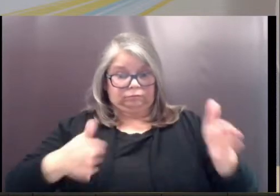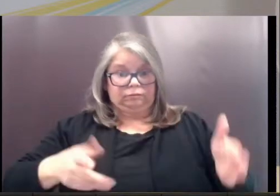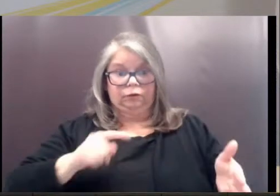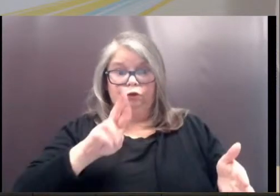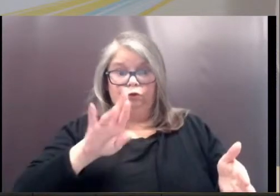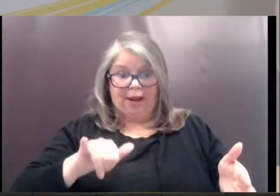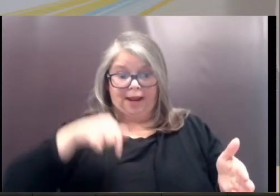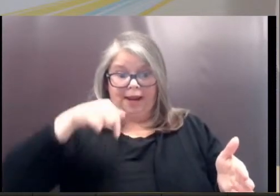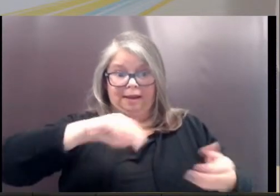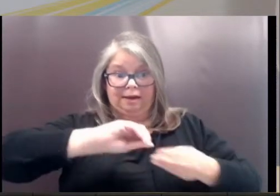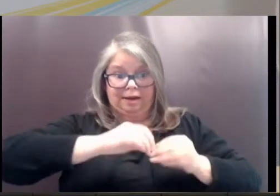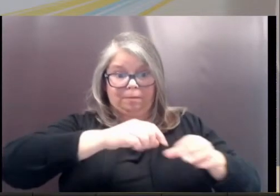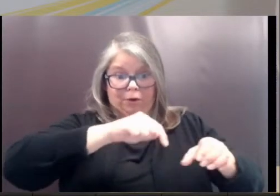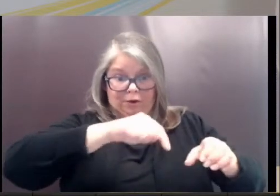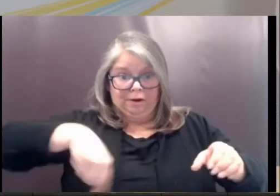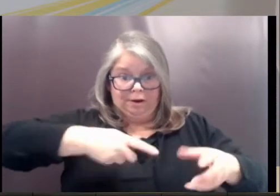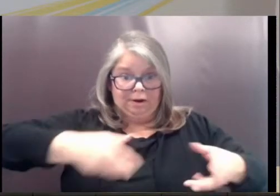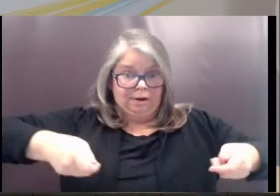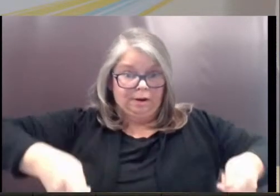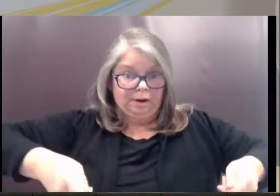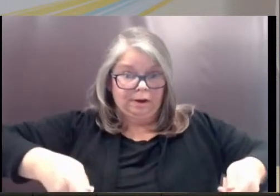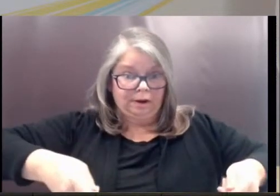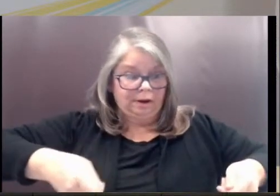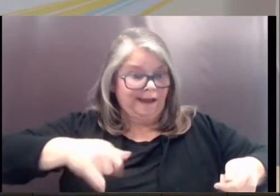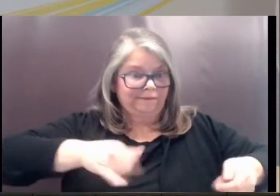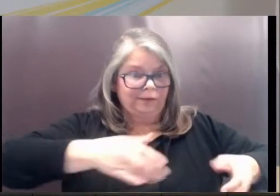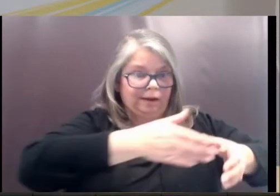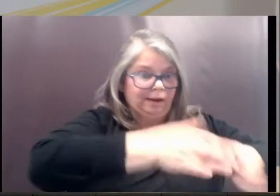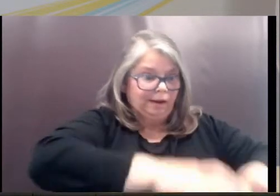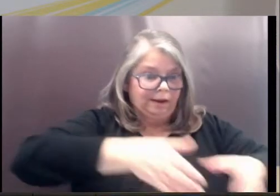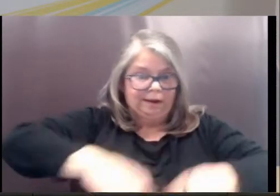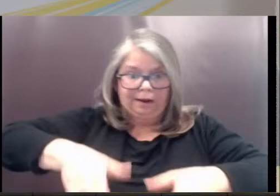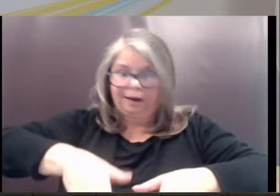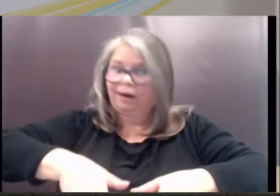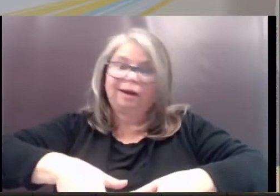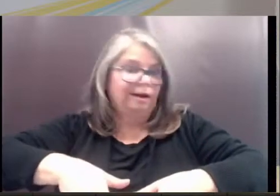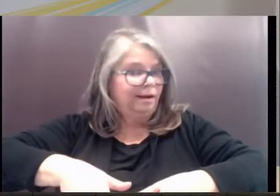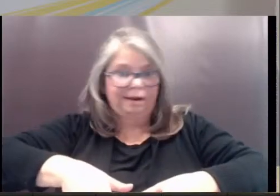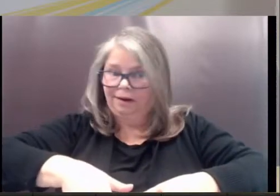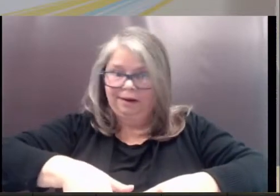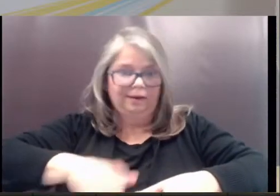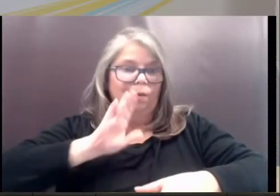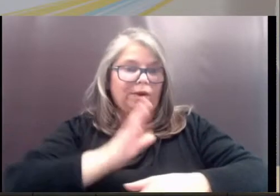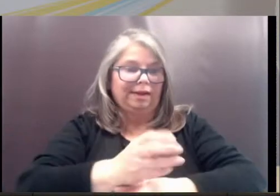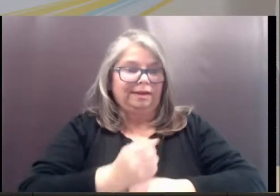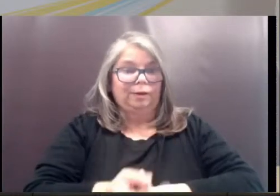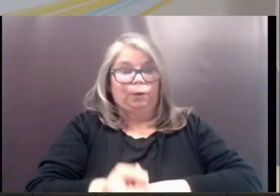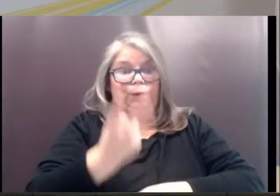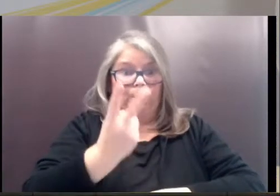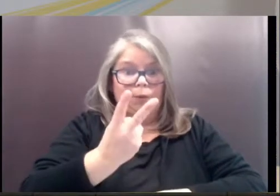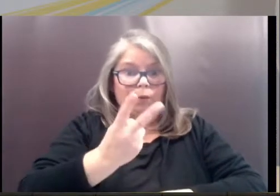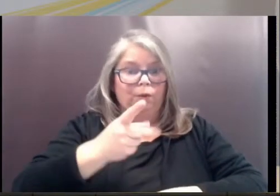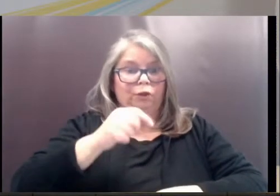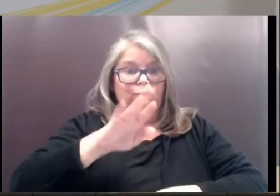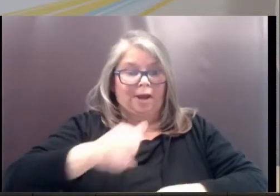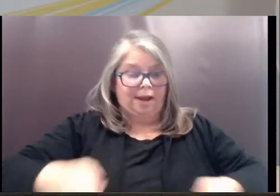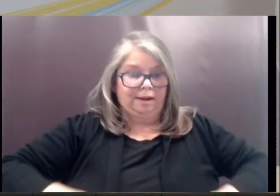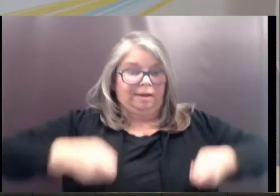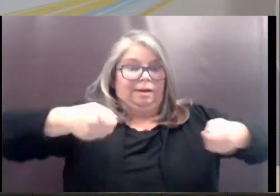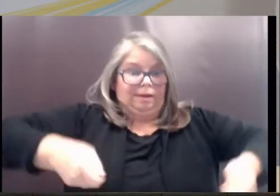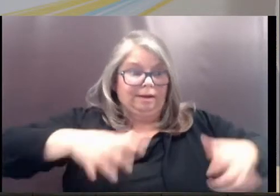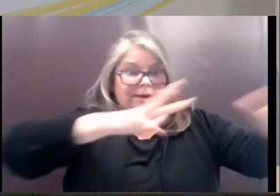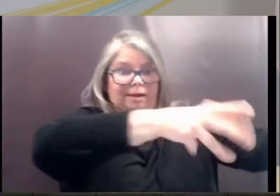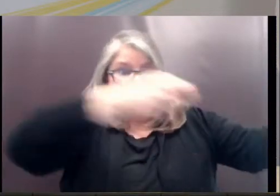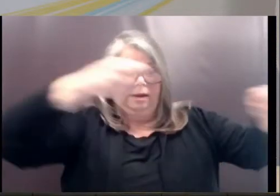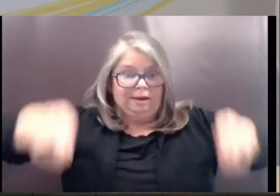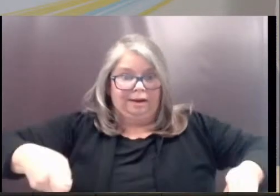split the trays. So we will be actually getting 2 trays of vaccine, similar to Nova Scotia, New Brunswick,